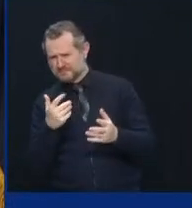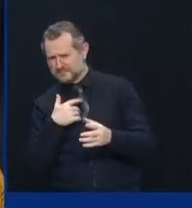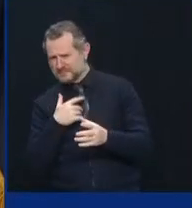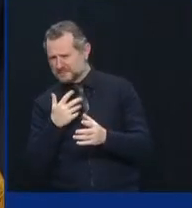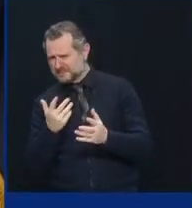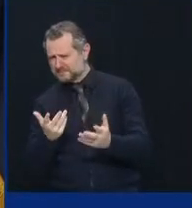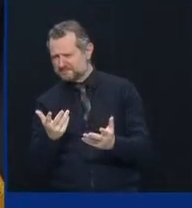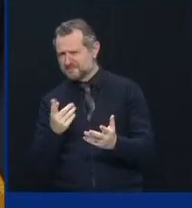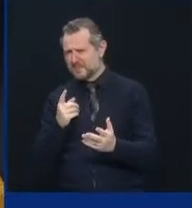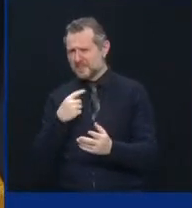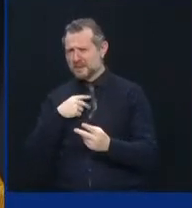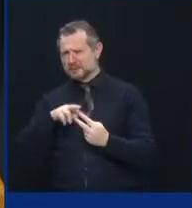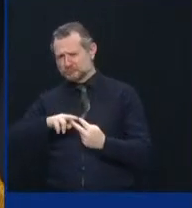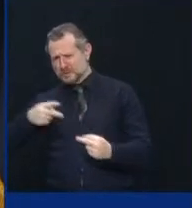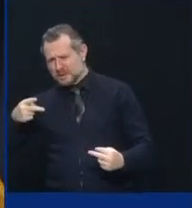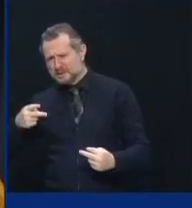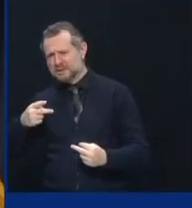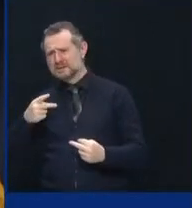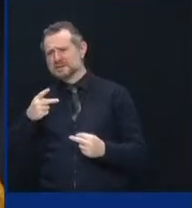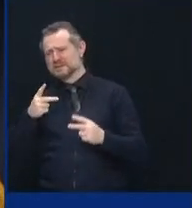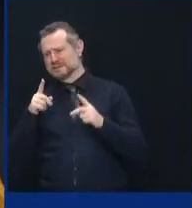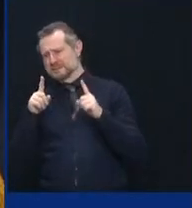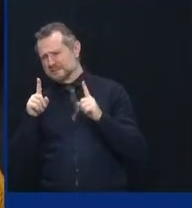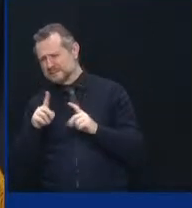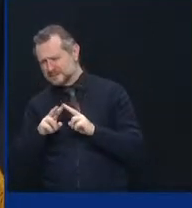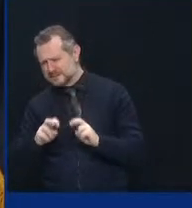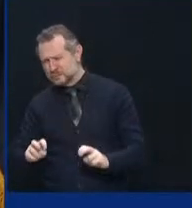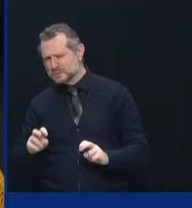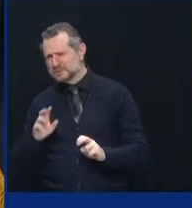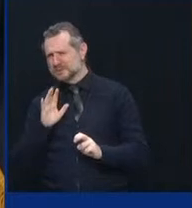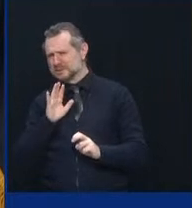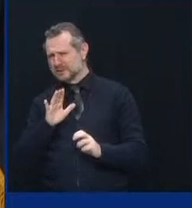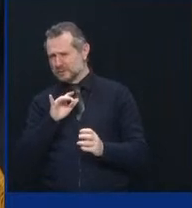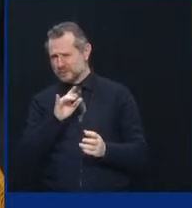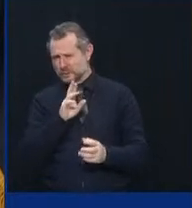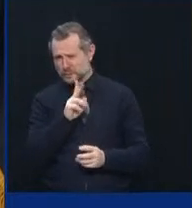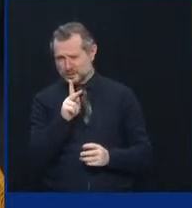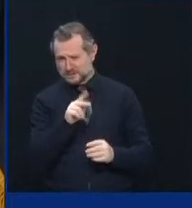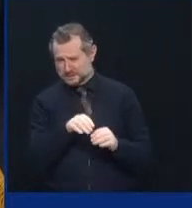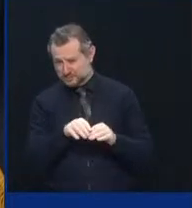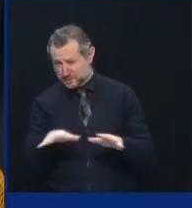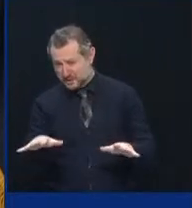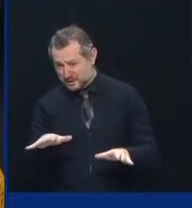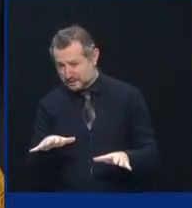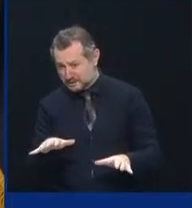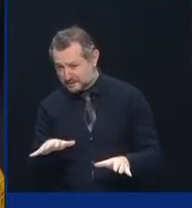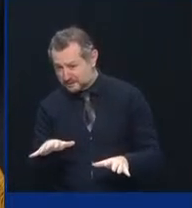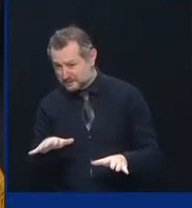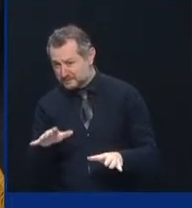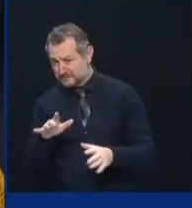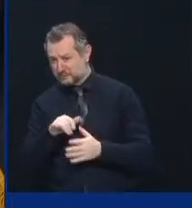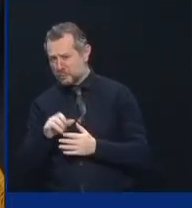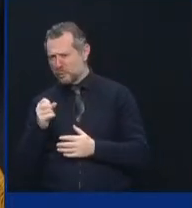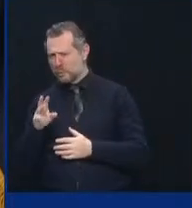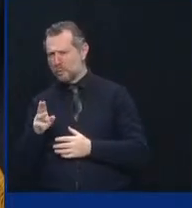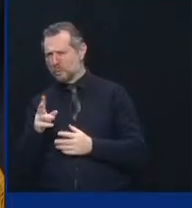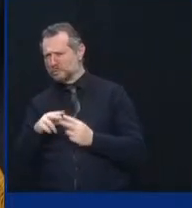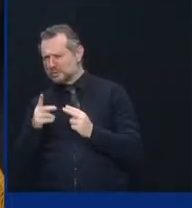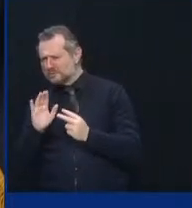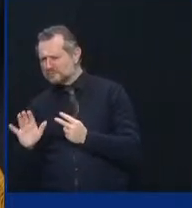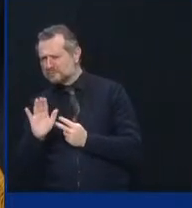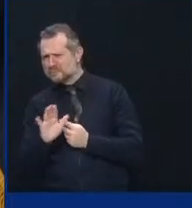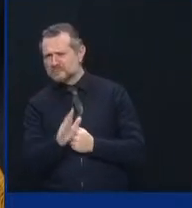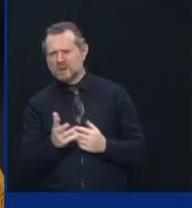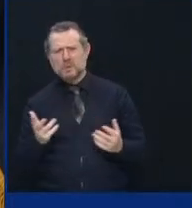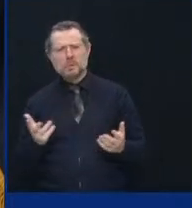variant isn't now spreading widely? And what are the specific limitations at the state level to do more sequencing to detect